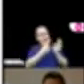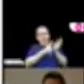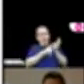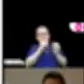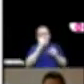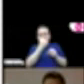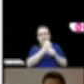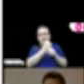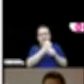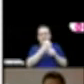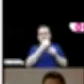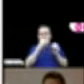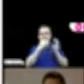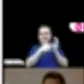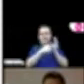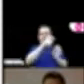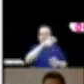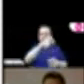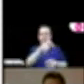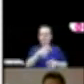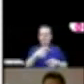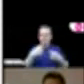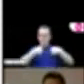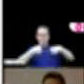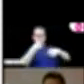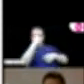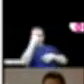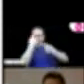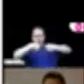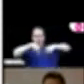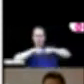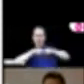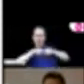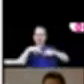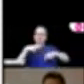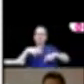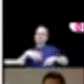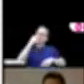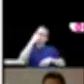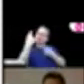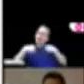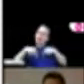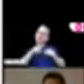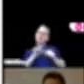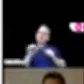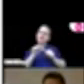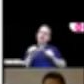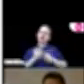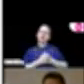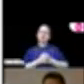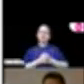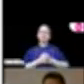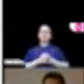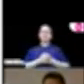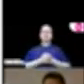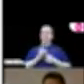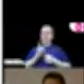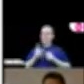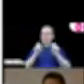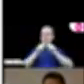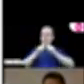people, that we think they will understand us better. So this poster here, it was